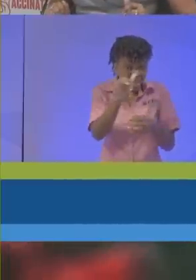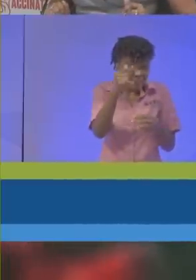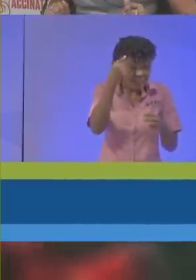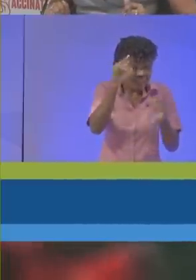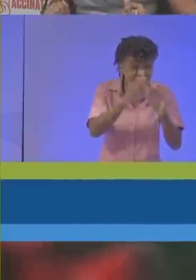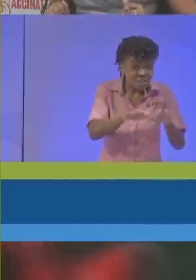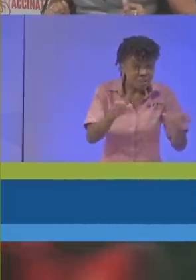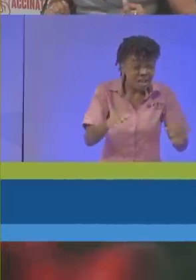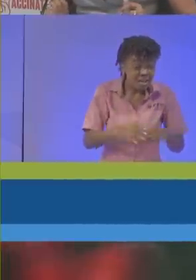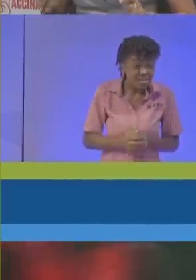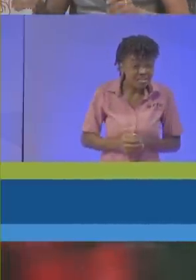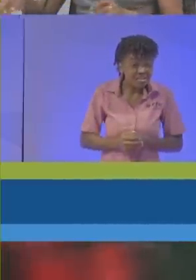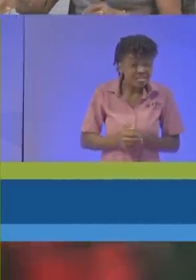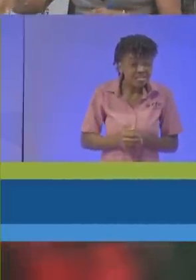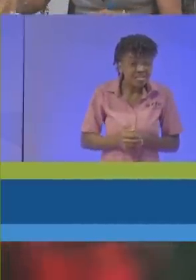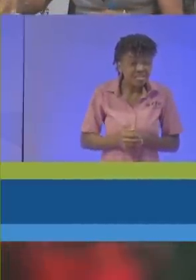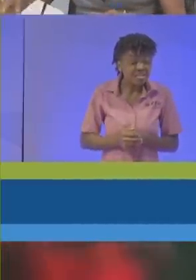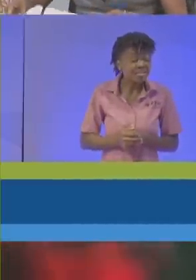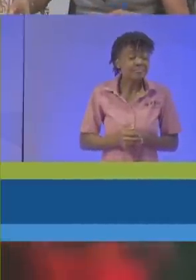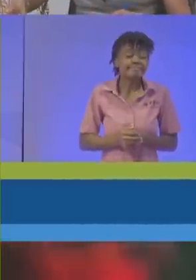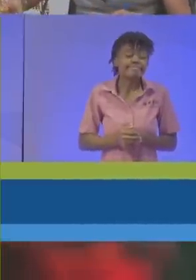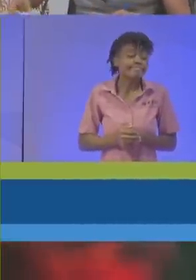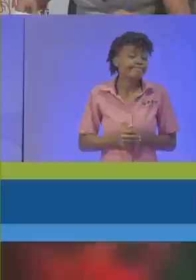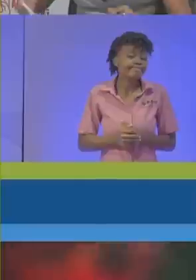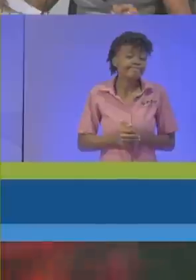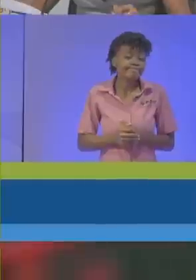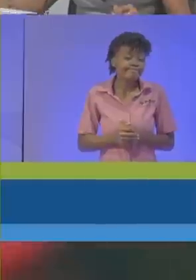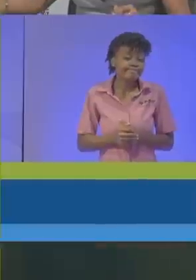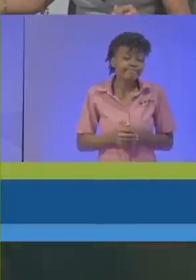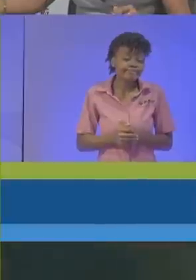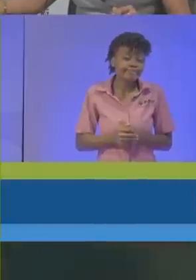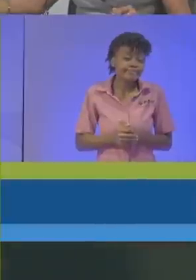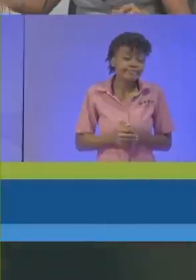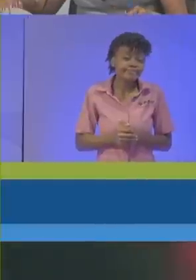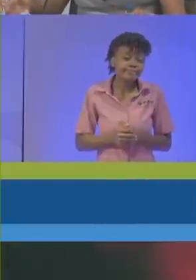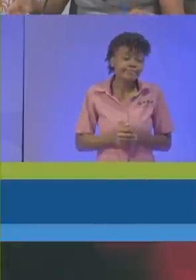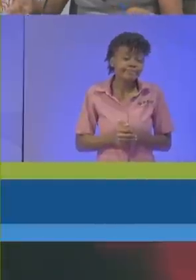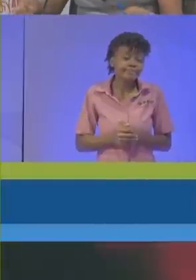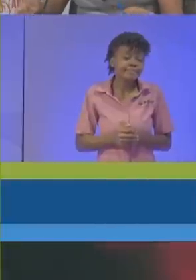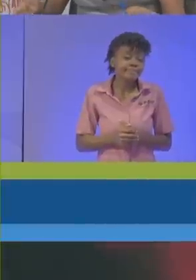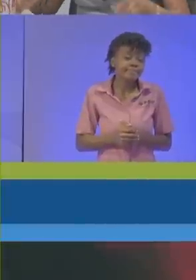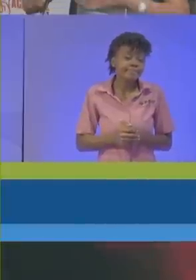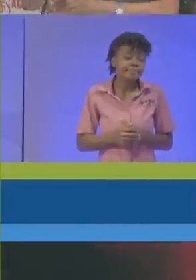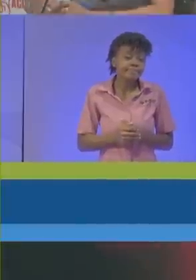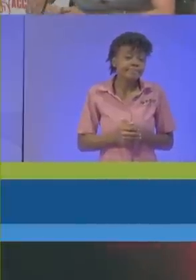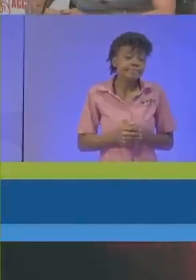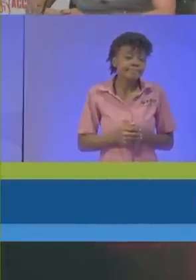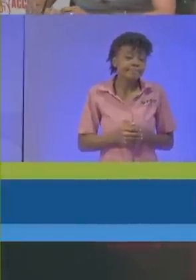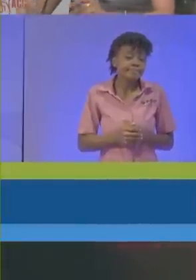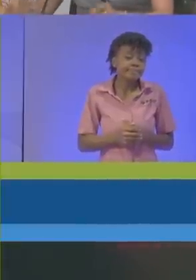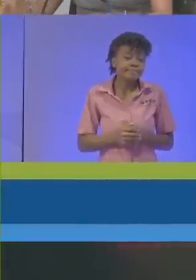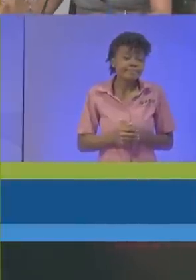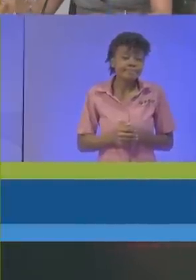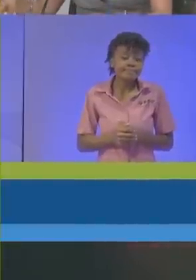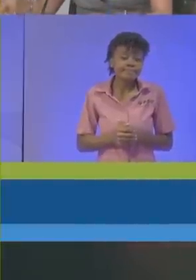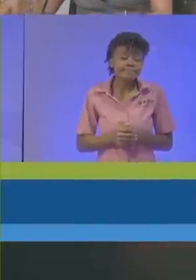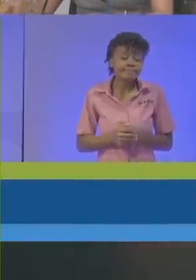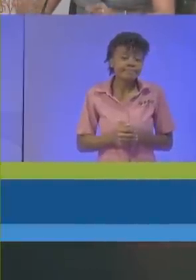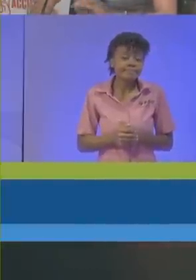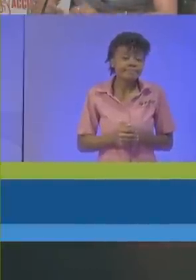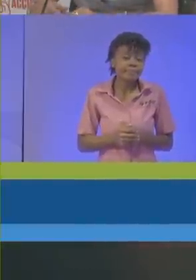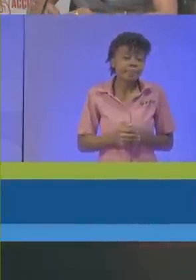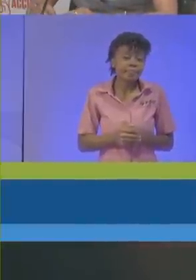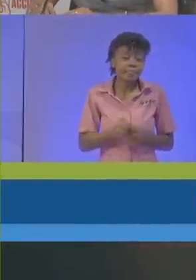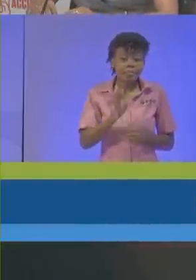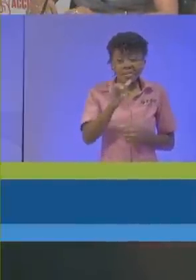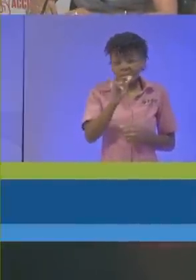even death from a disease that can be prevented by vaccines. And that's basically my